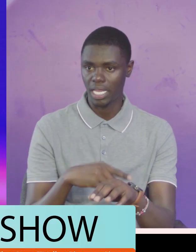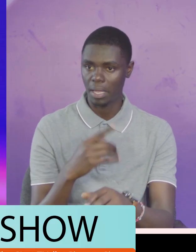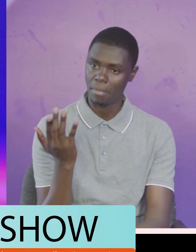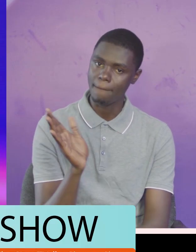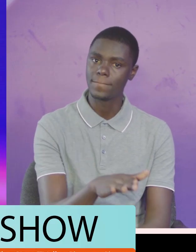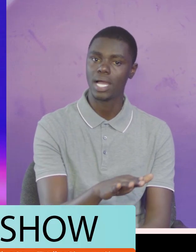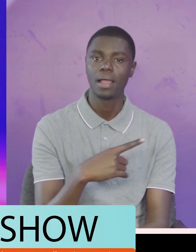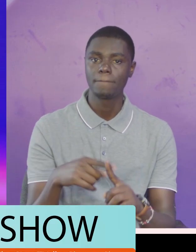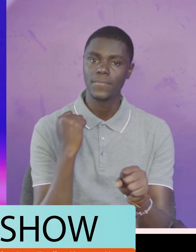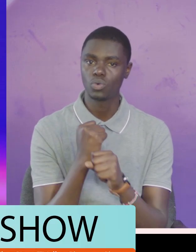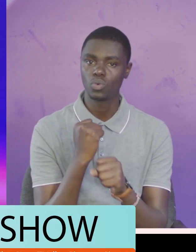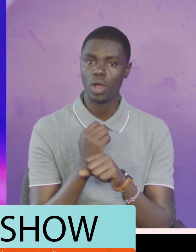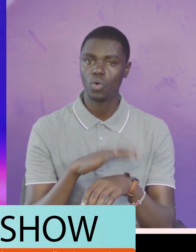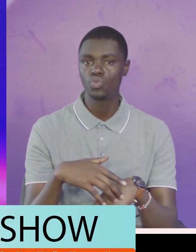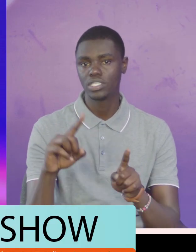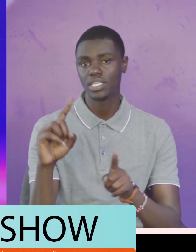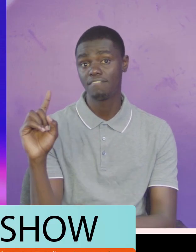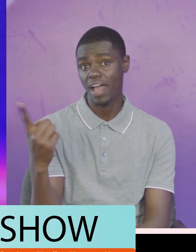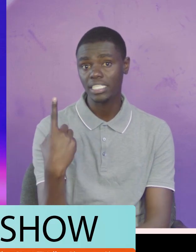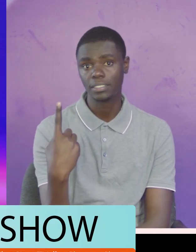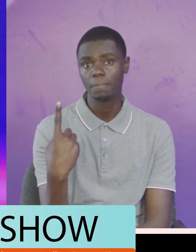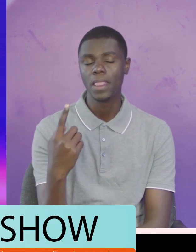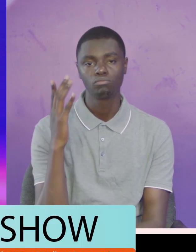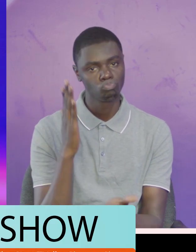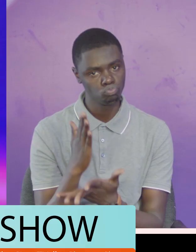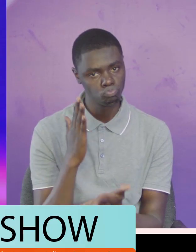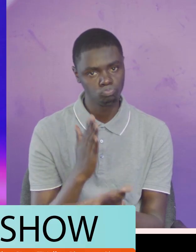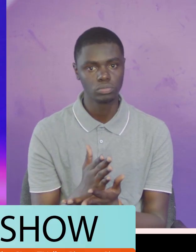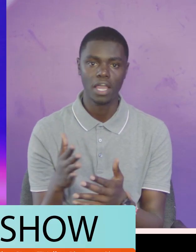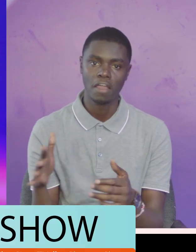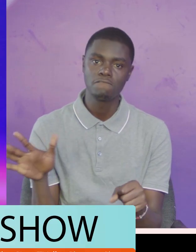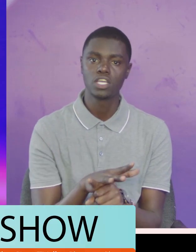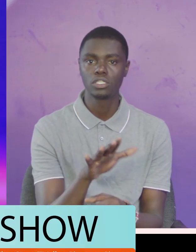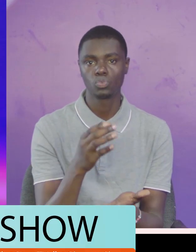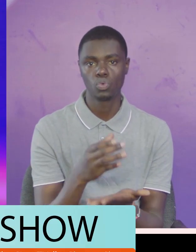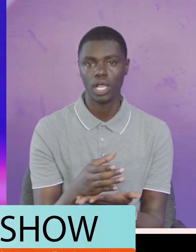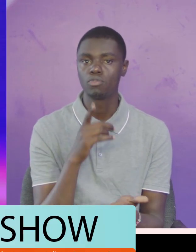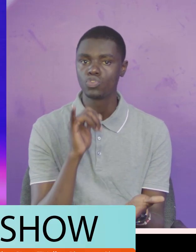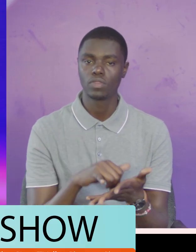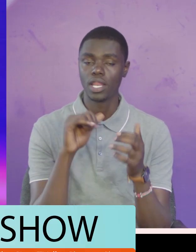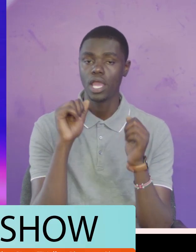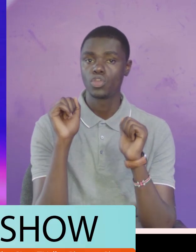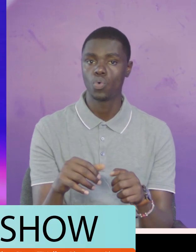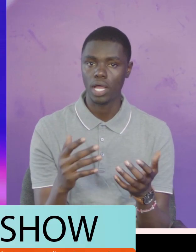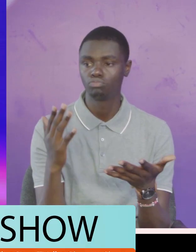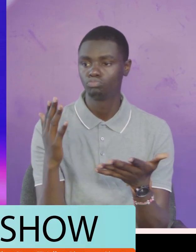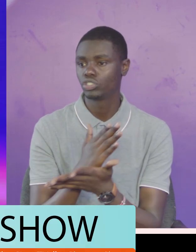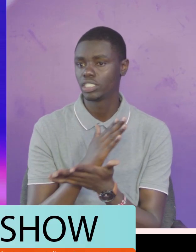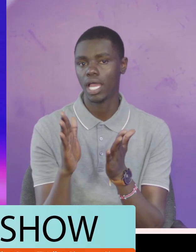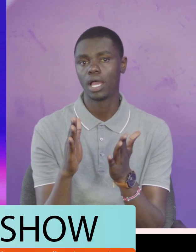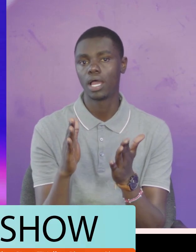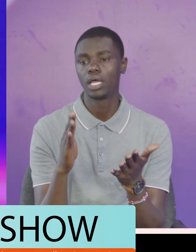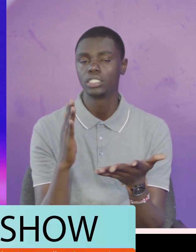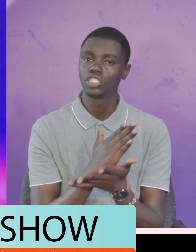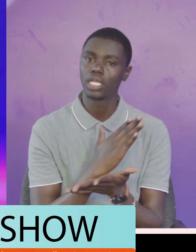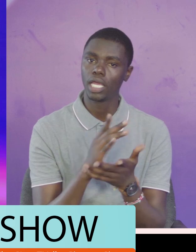back. But working on yourself first really fills your cup so that you can be able to pour